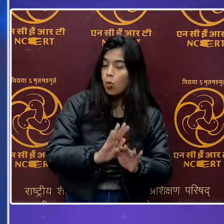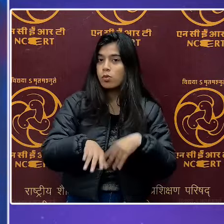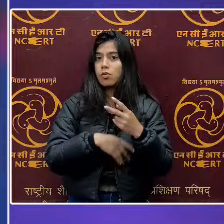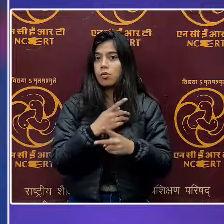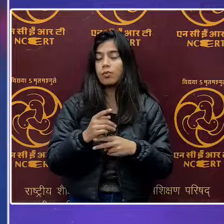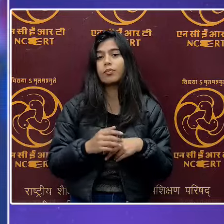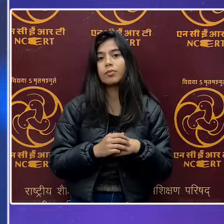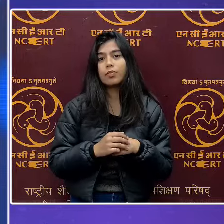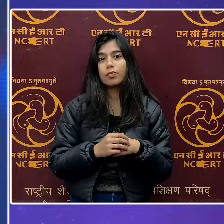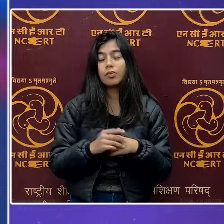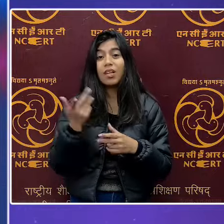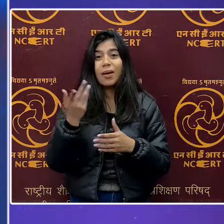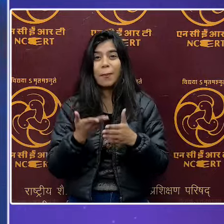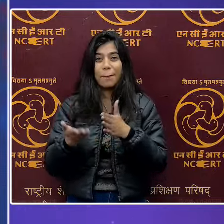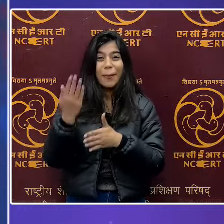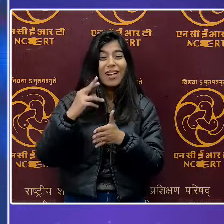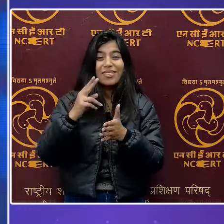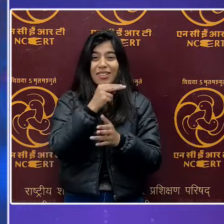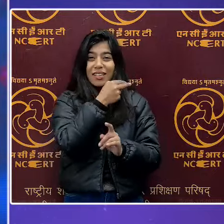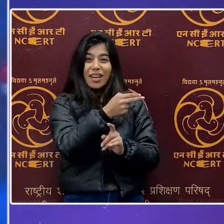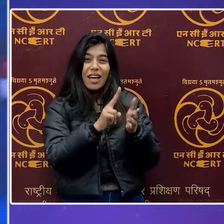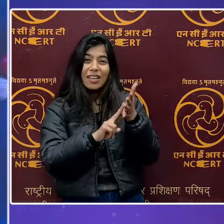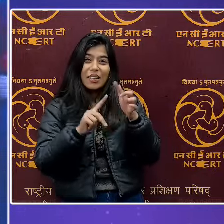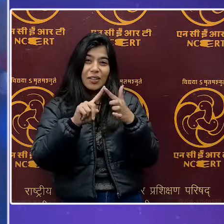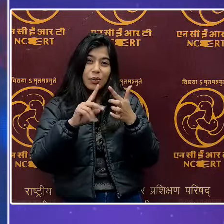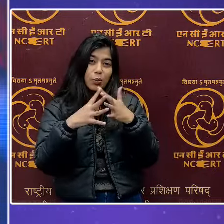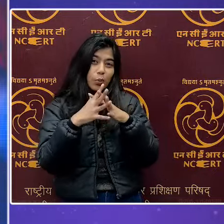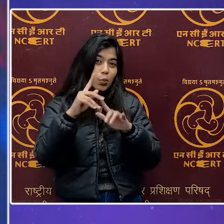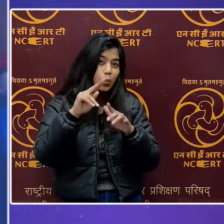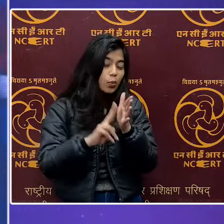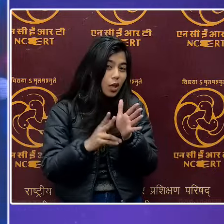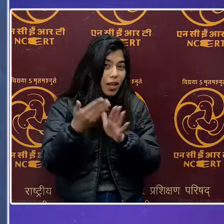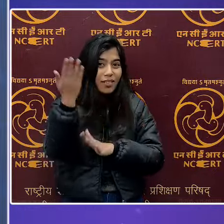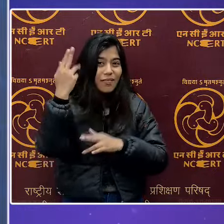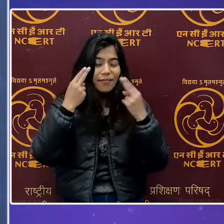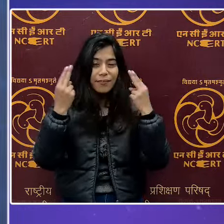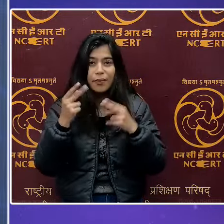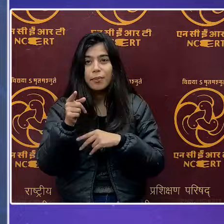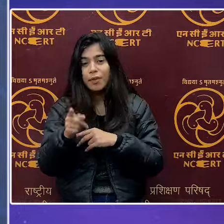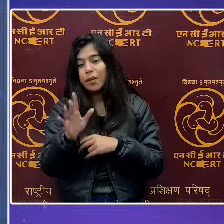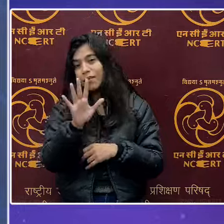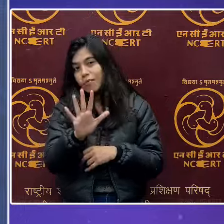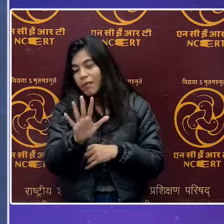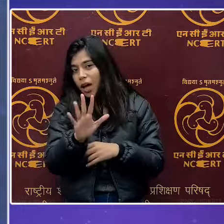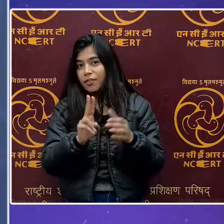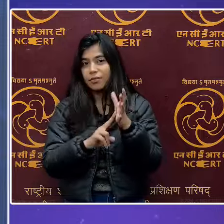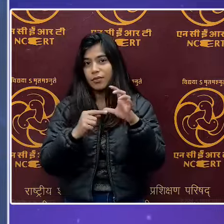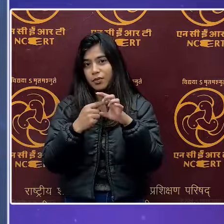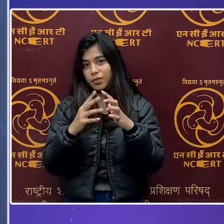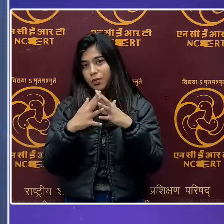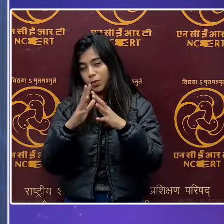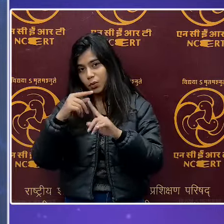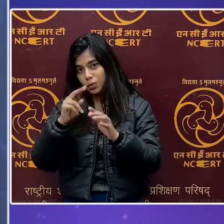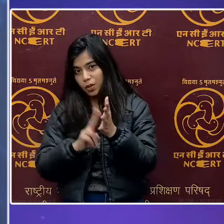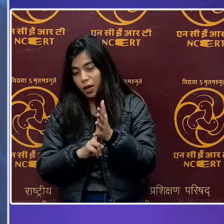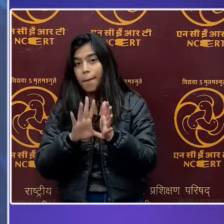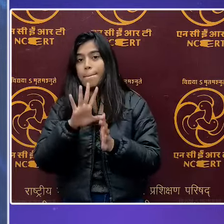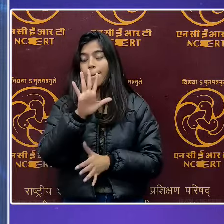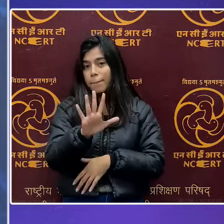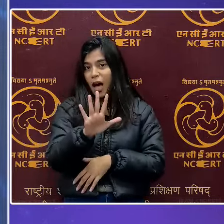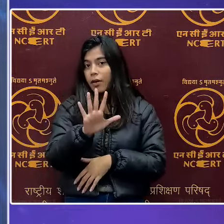chapter is Newton. So Newton, when you write a force of 5 Newton is acting on a body, so we'll write 5 and capital